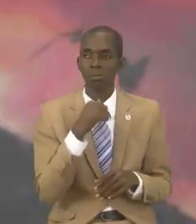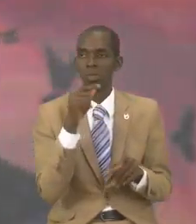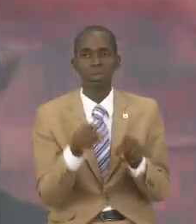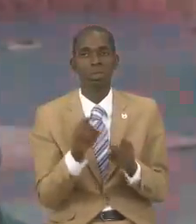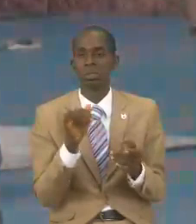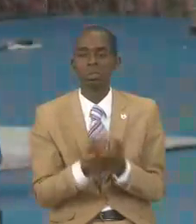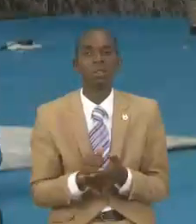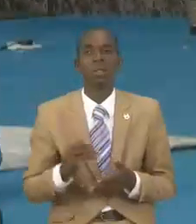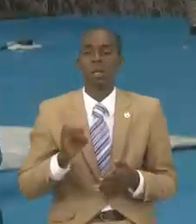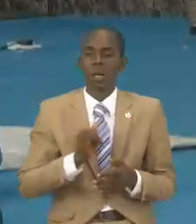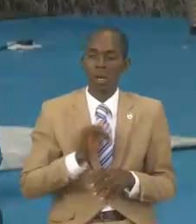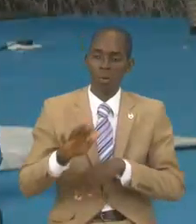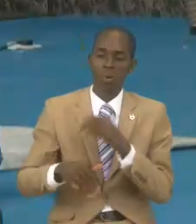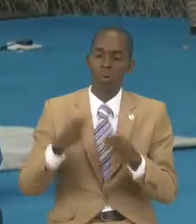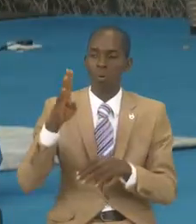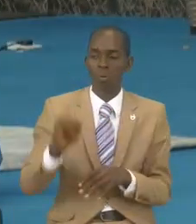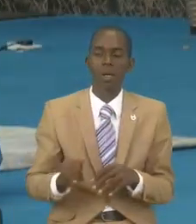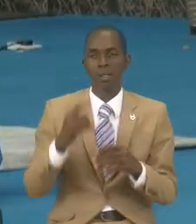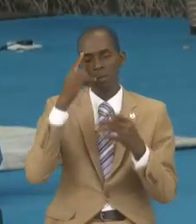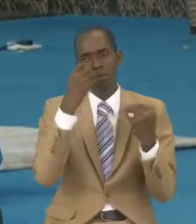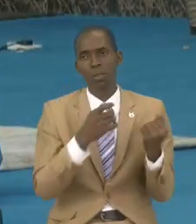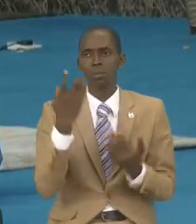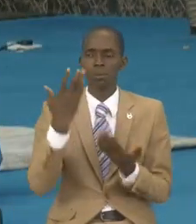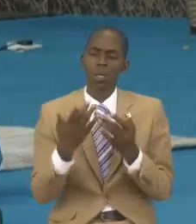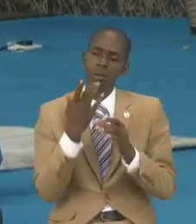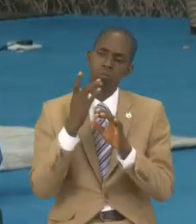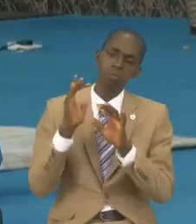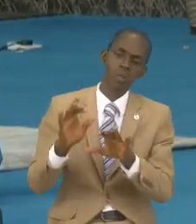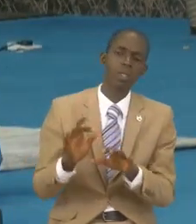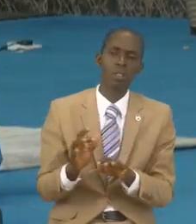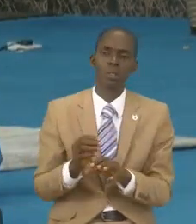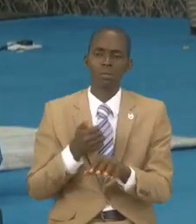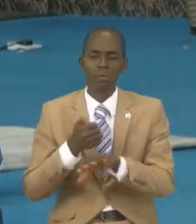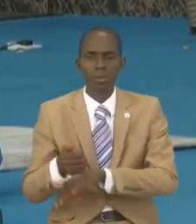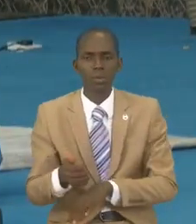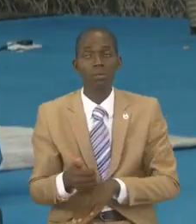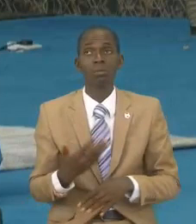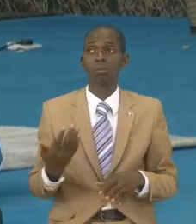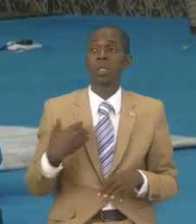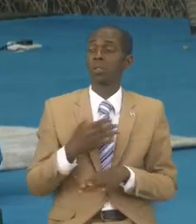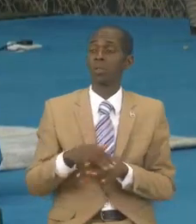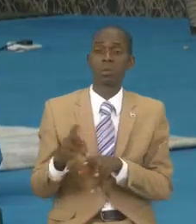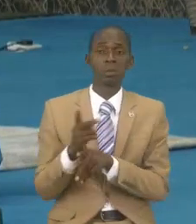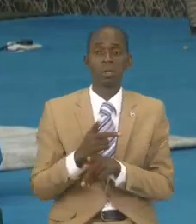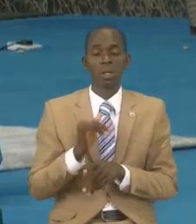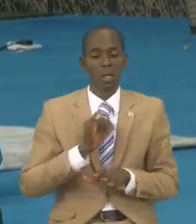They might malign you and slander you. I don't walk by that, I walk by faith. The world